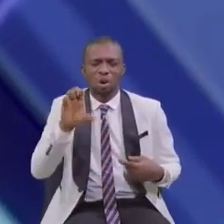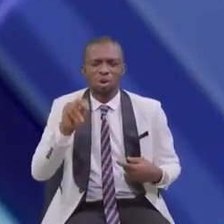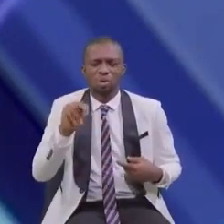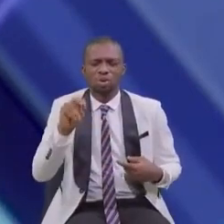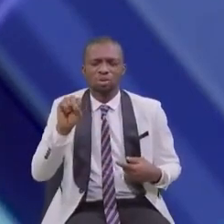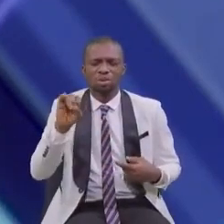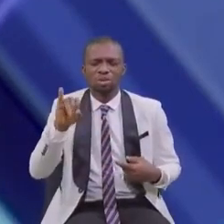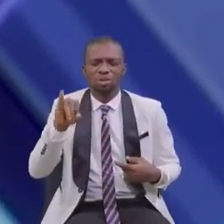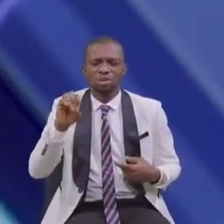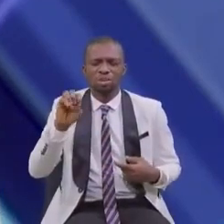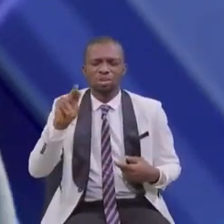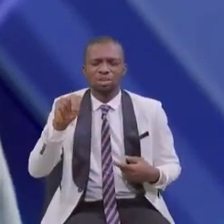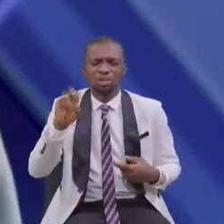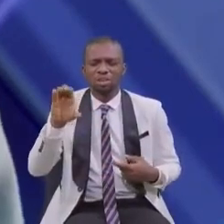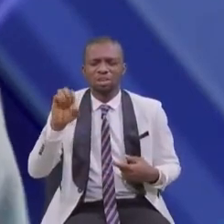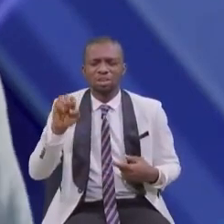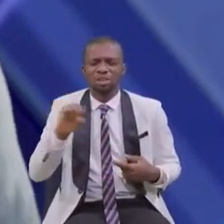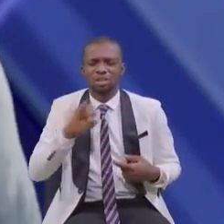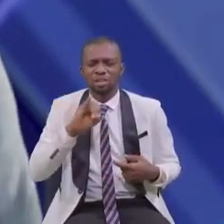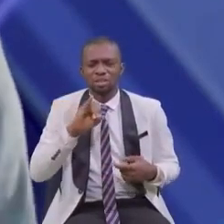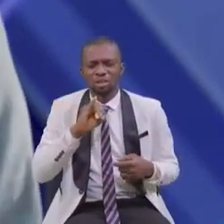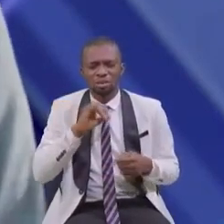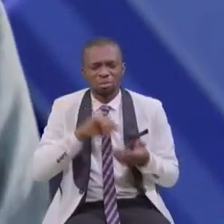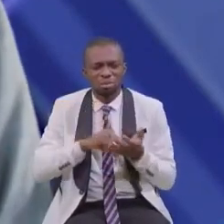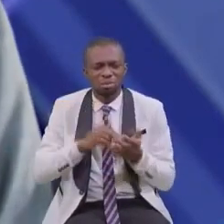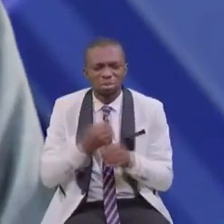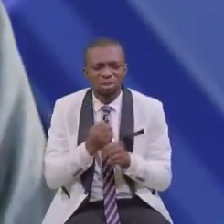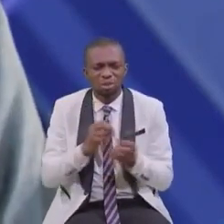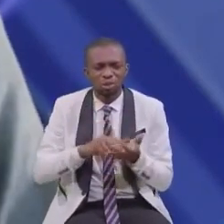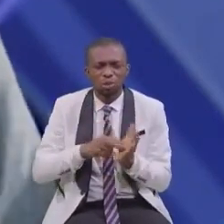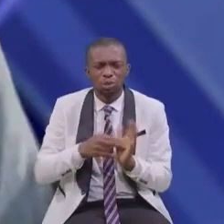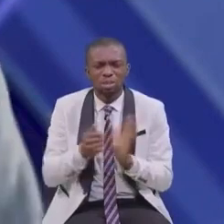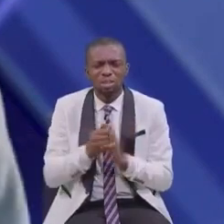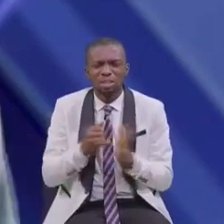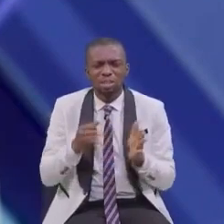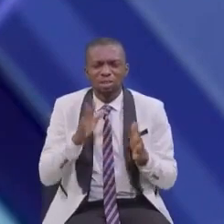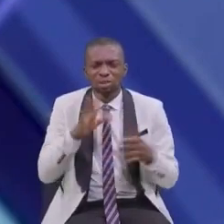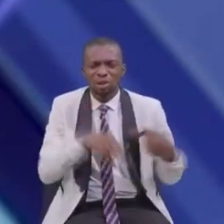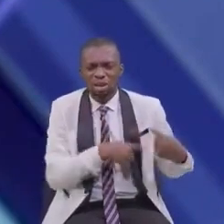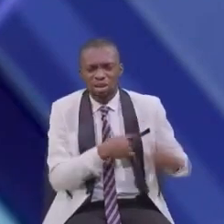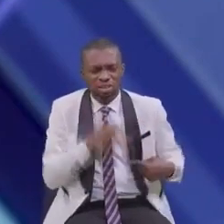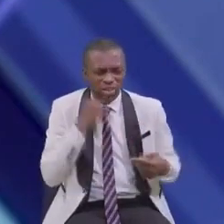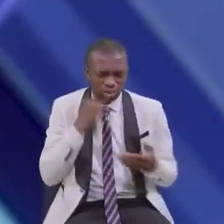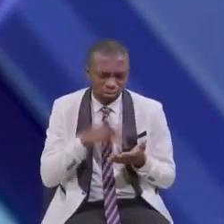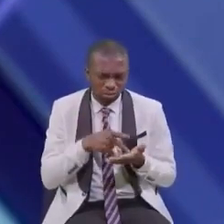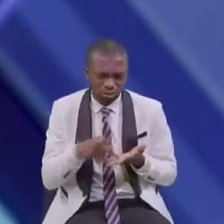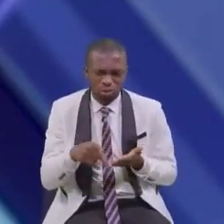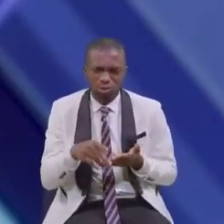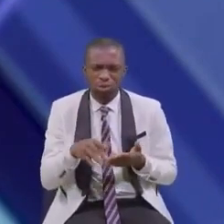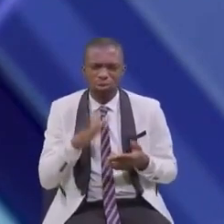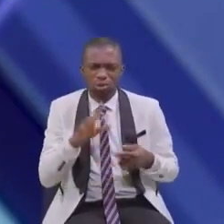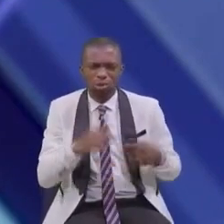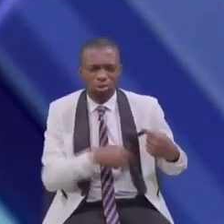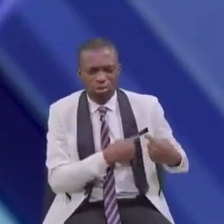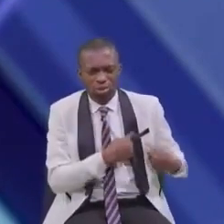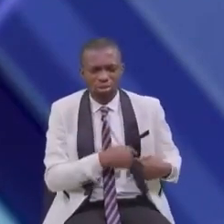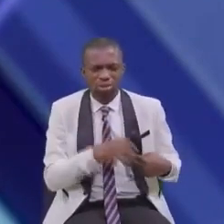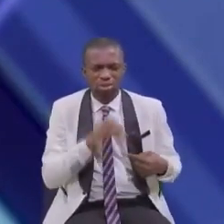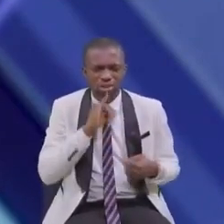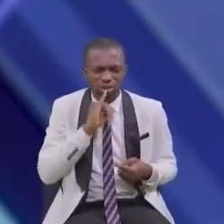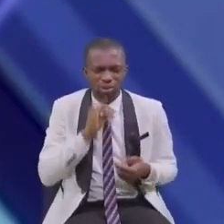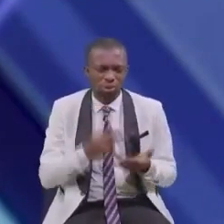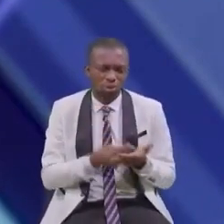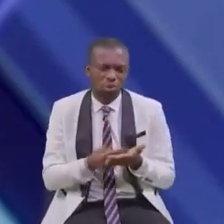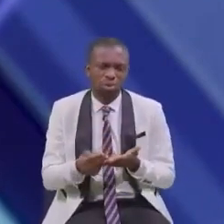it's tender conscience. Make sure it's pure conscience. Make sure it's a holy conscience. Pray. Oh Lord, help me.